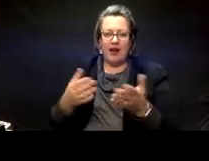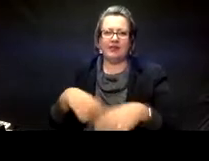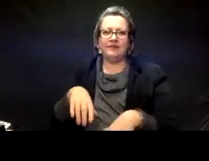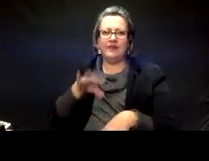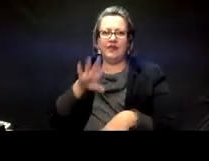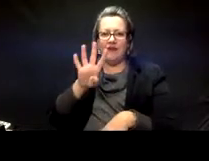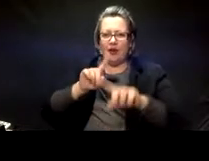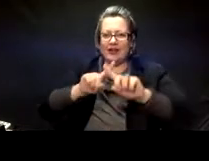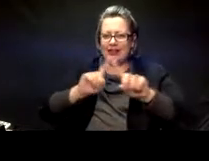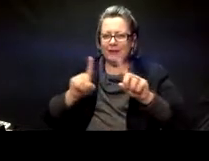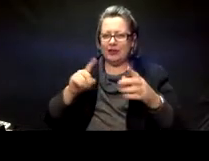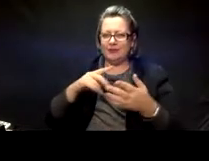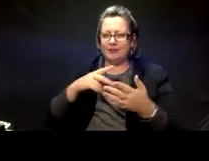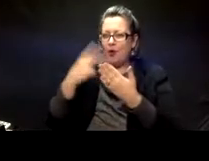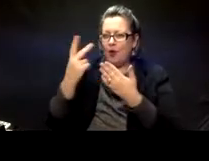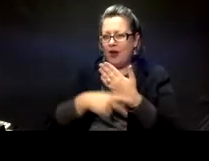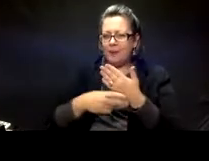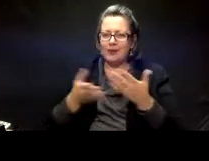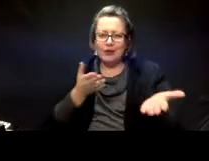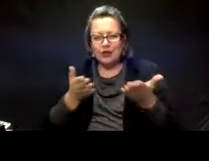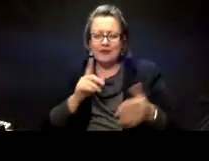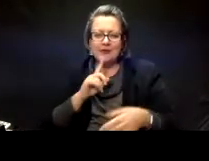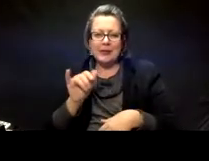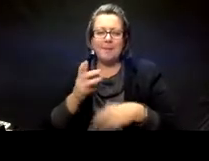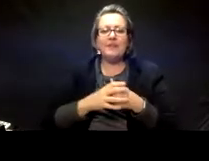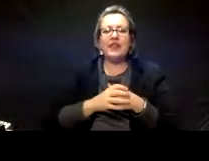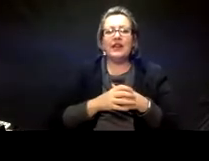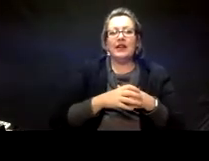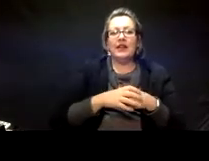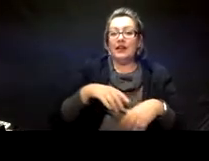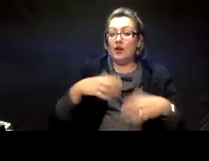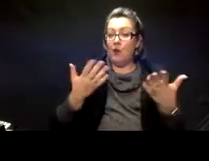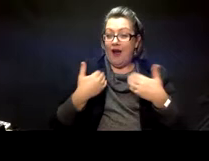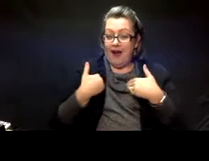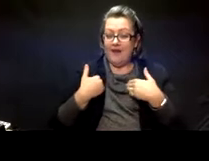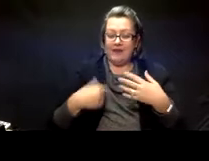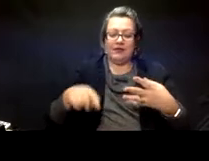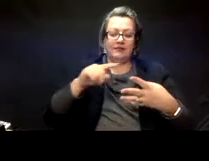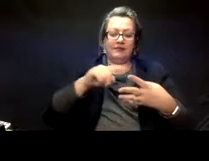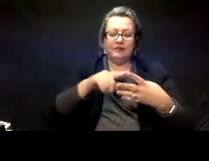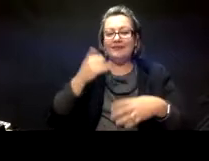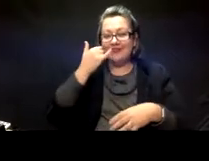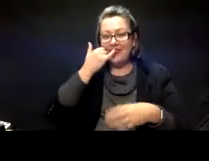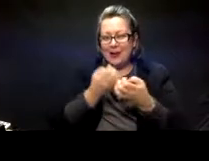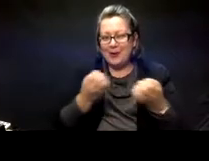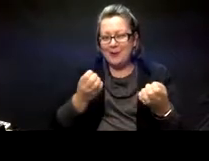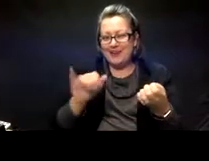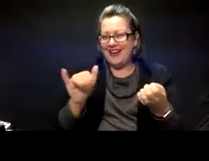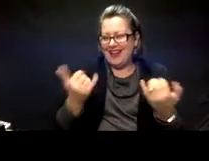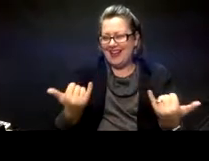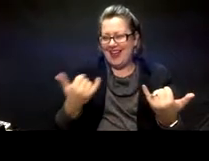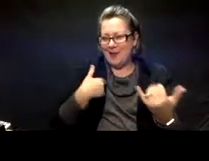Also for LCD, they provide 4 different programs or services. We